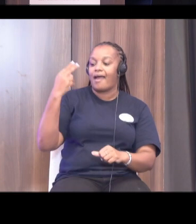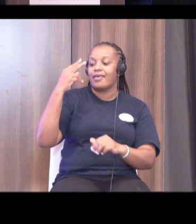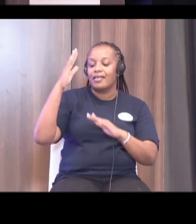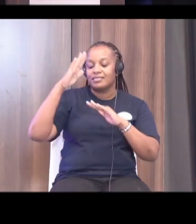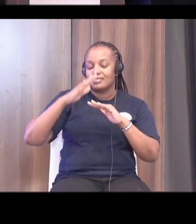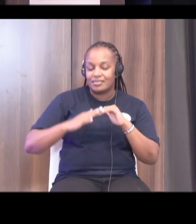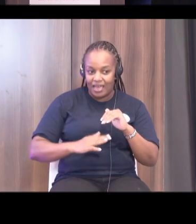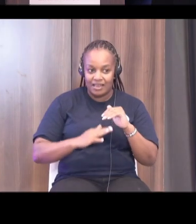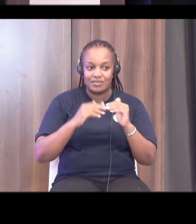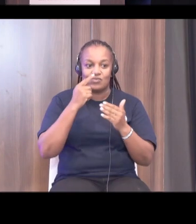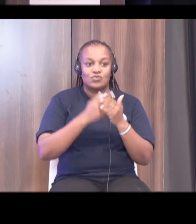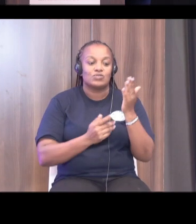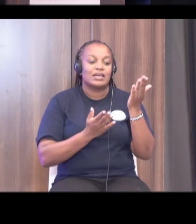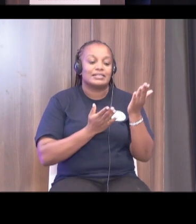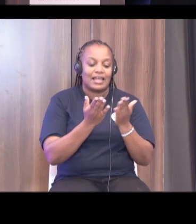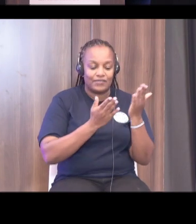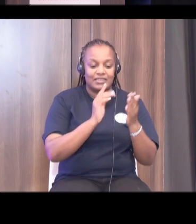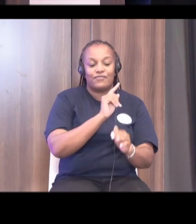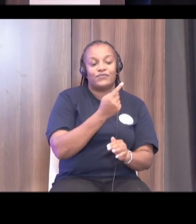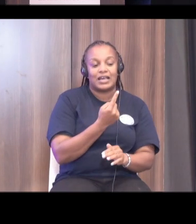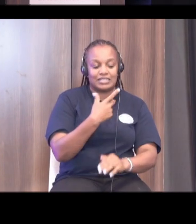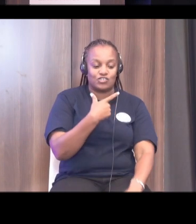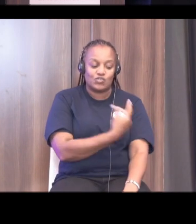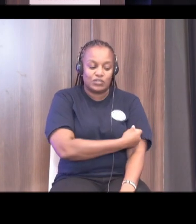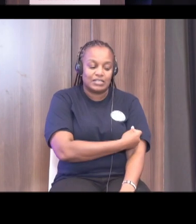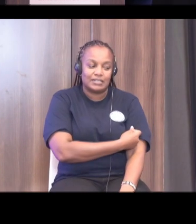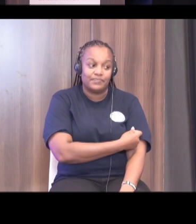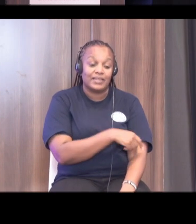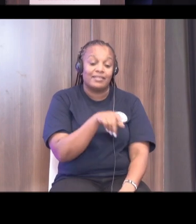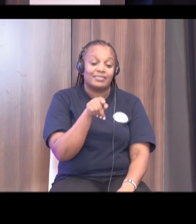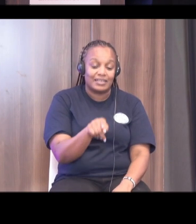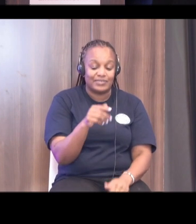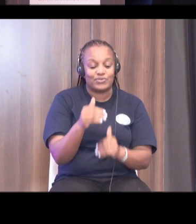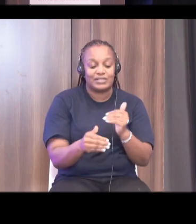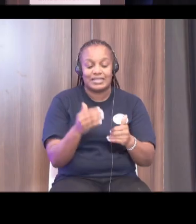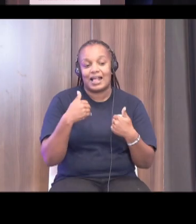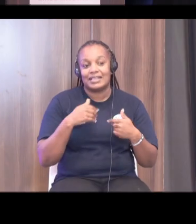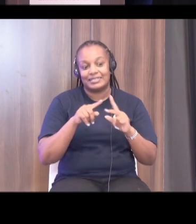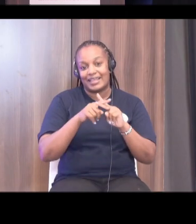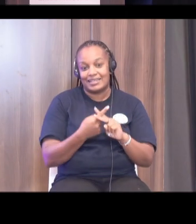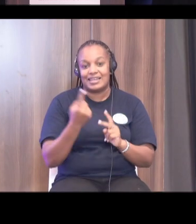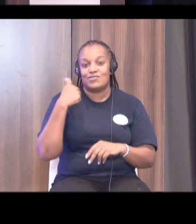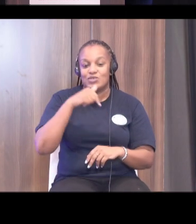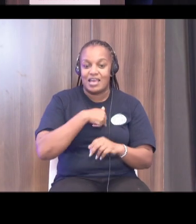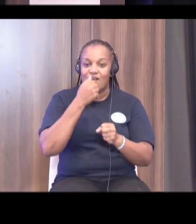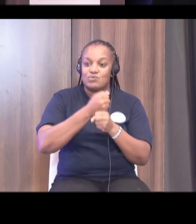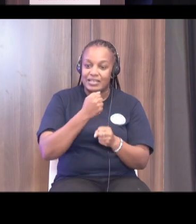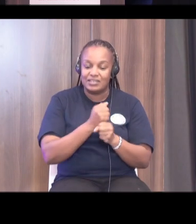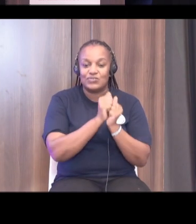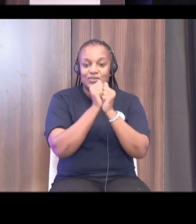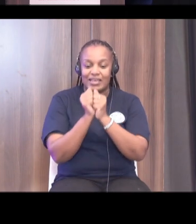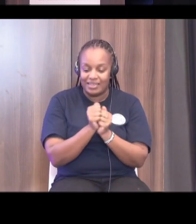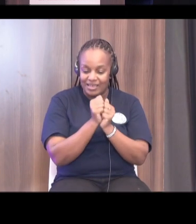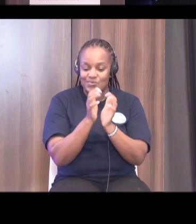after the first dose. Phase 3 trials have started, and we are working together with